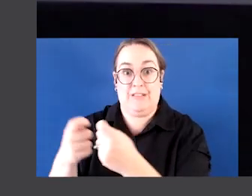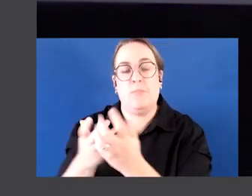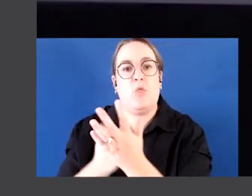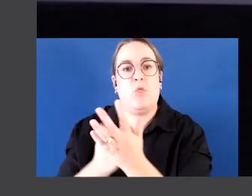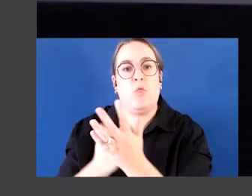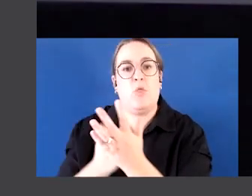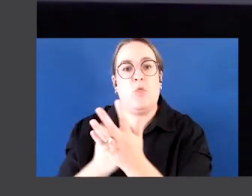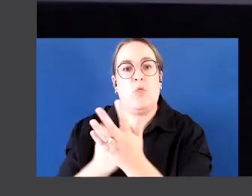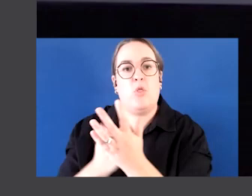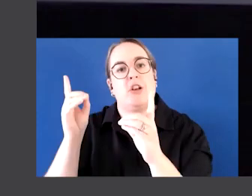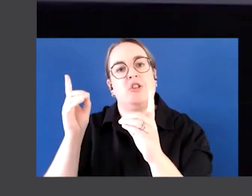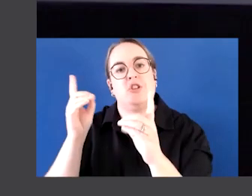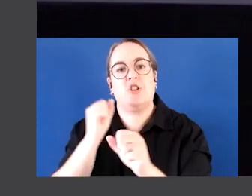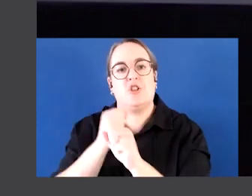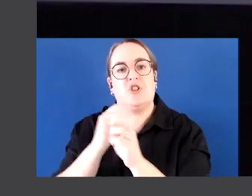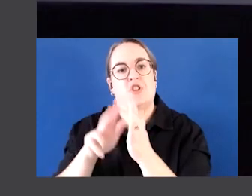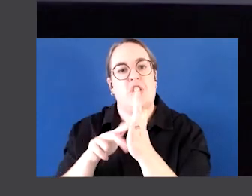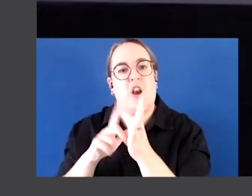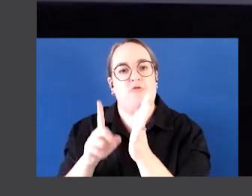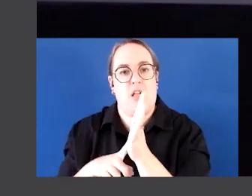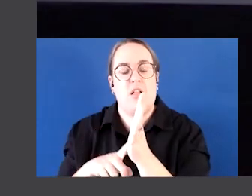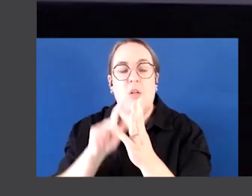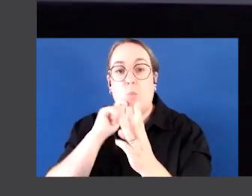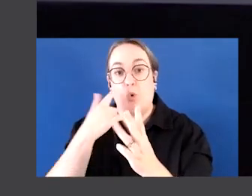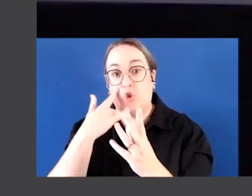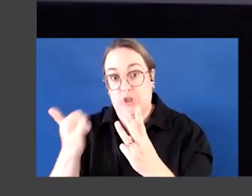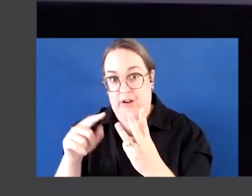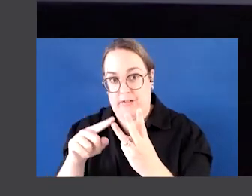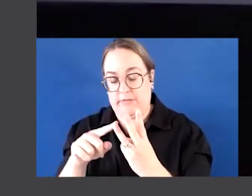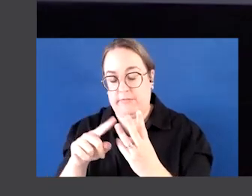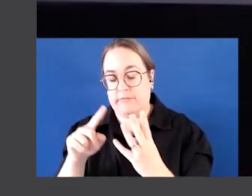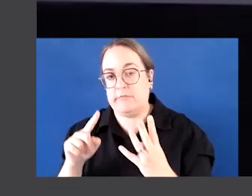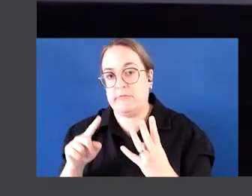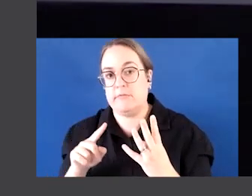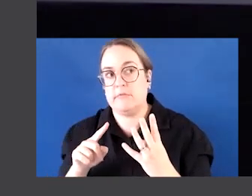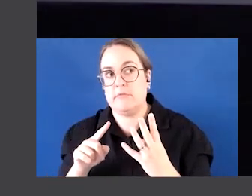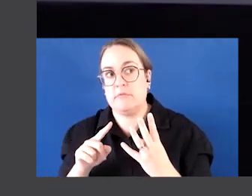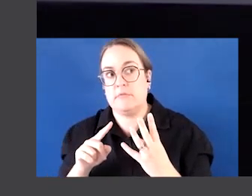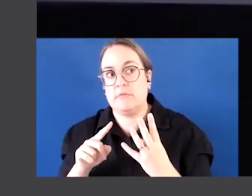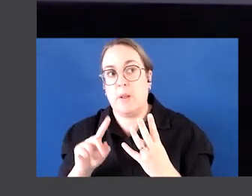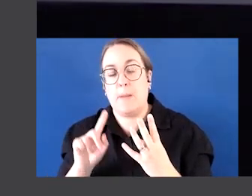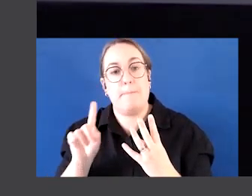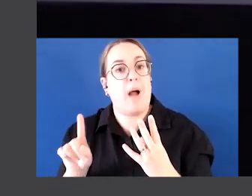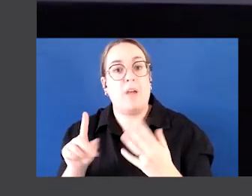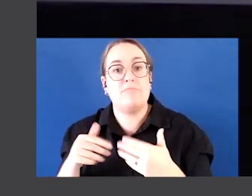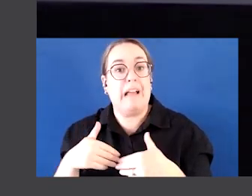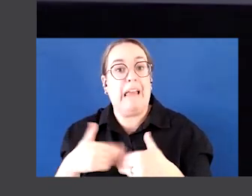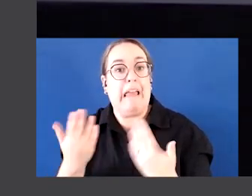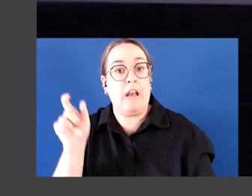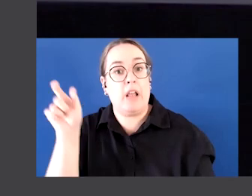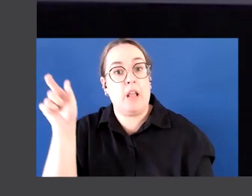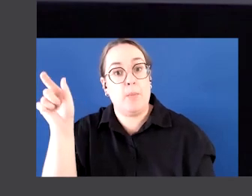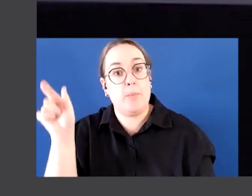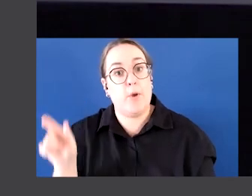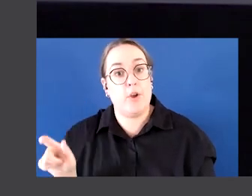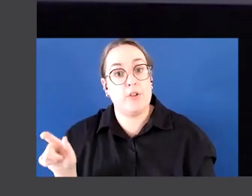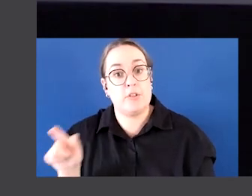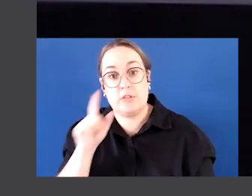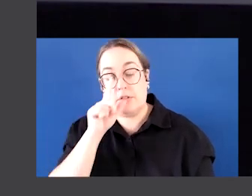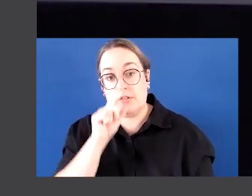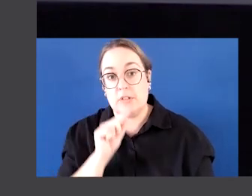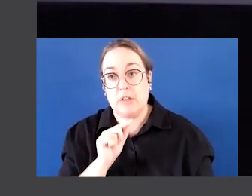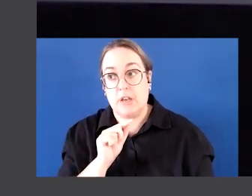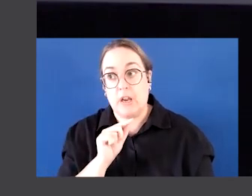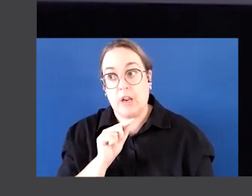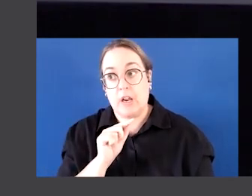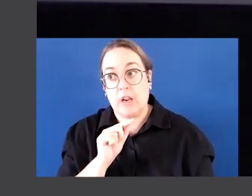governance approvals through our Director General and through government as well. Point being, I think a key point being that it's not within the purview of any